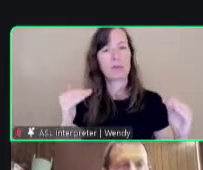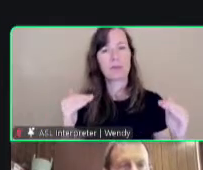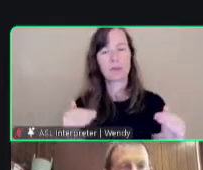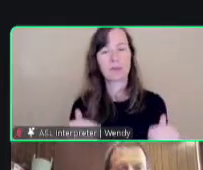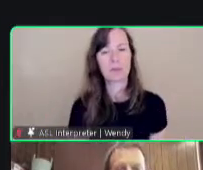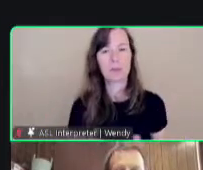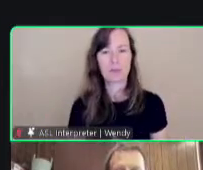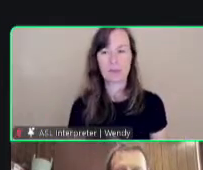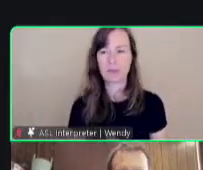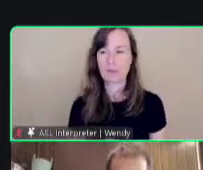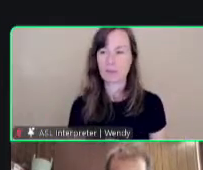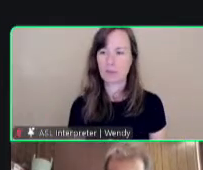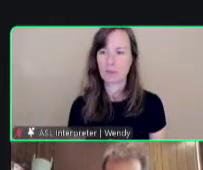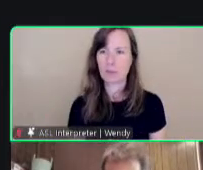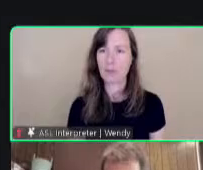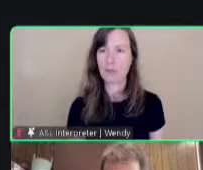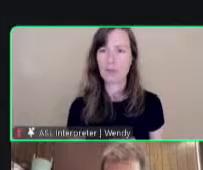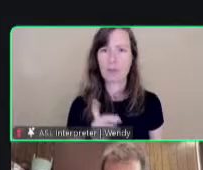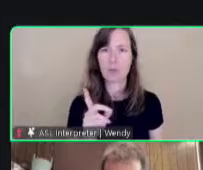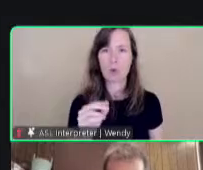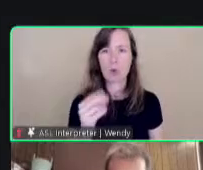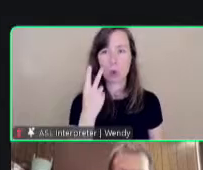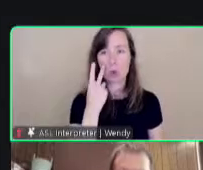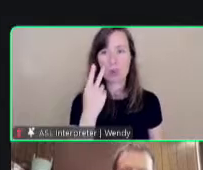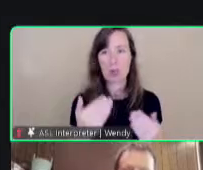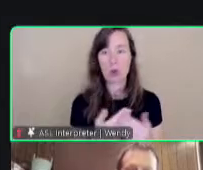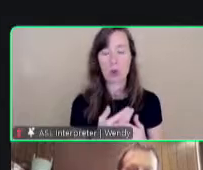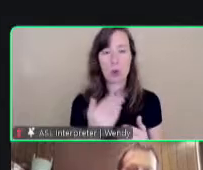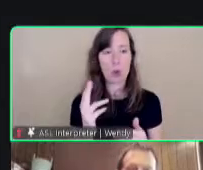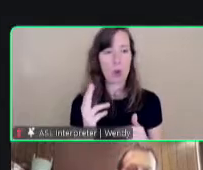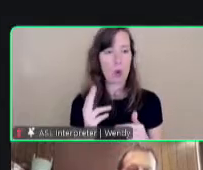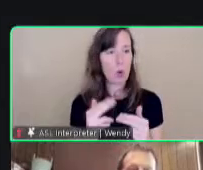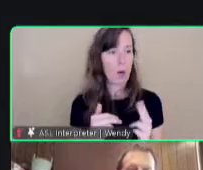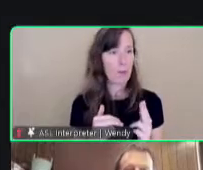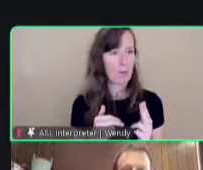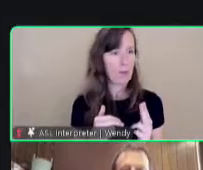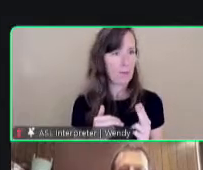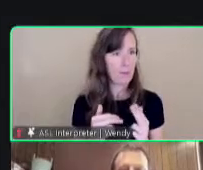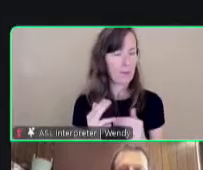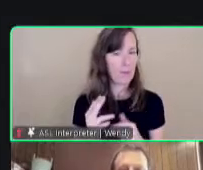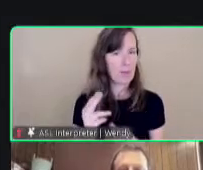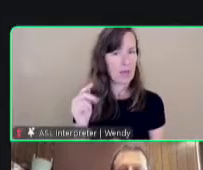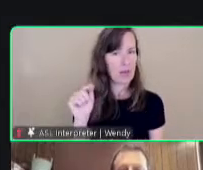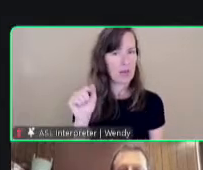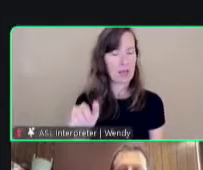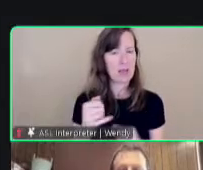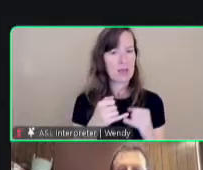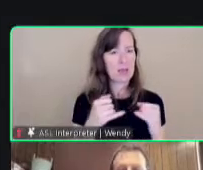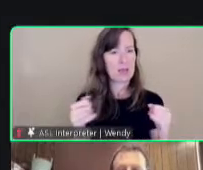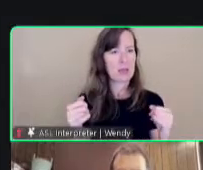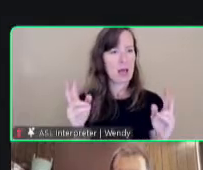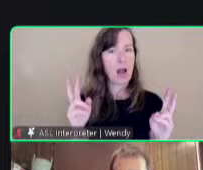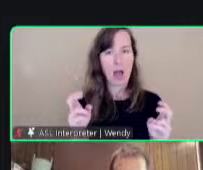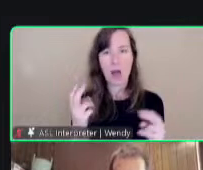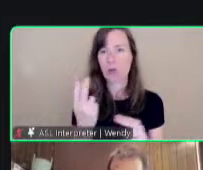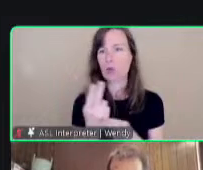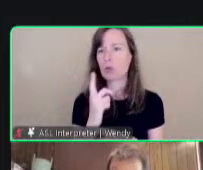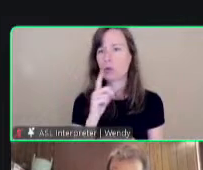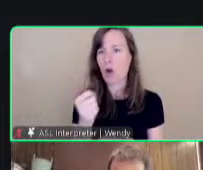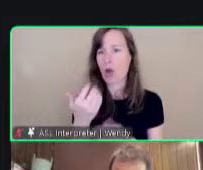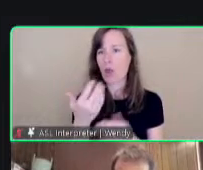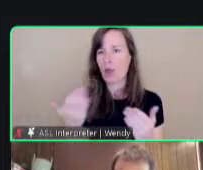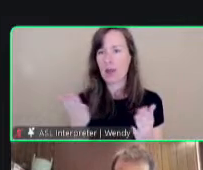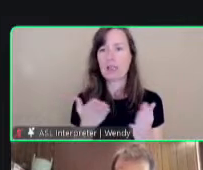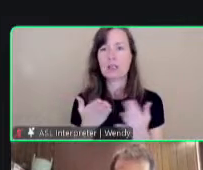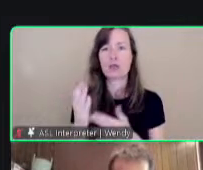you do see in the new building contingencies. Now, these line items have been used for other things throughout the Ely